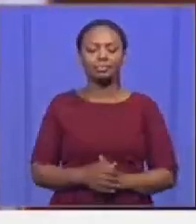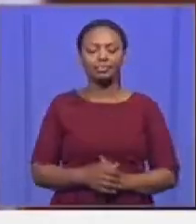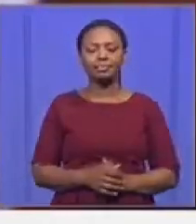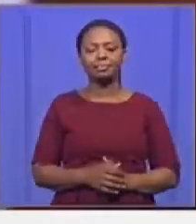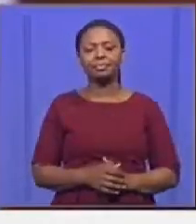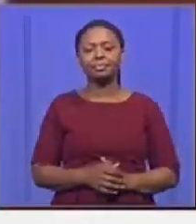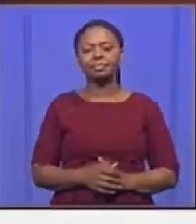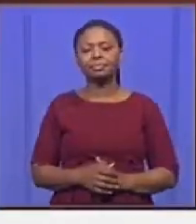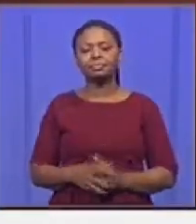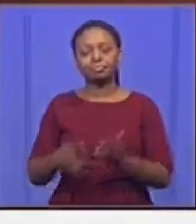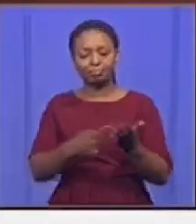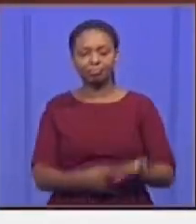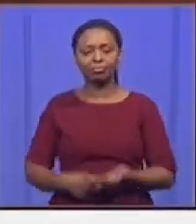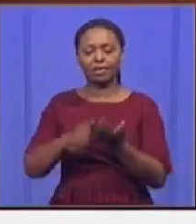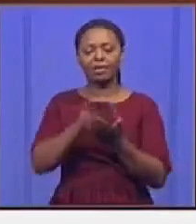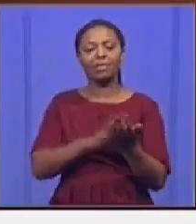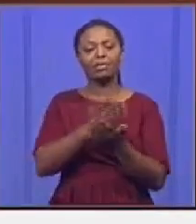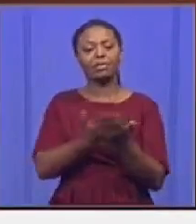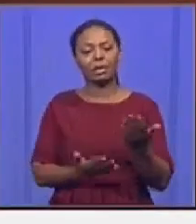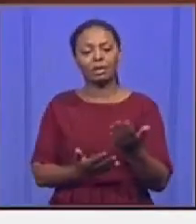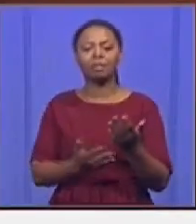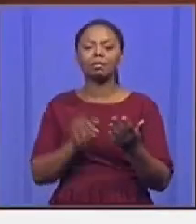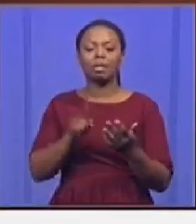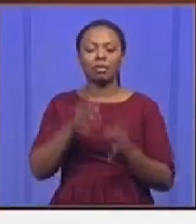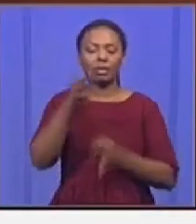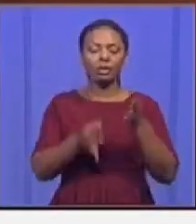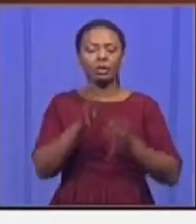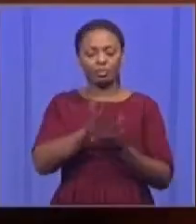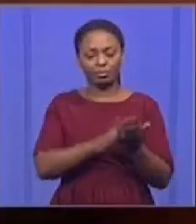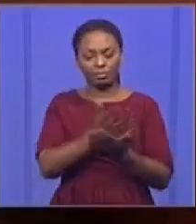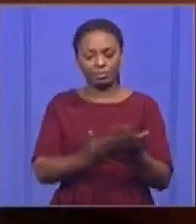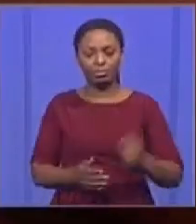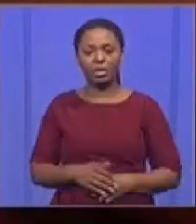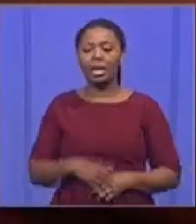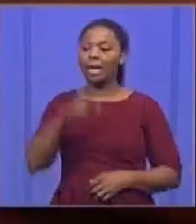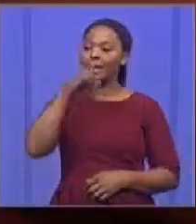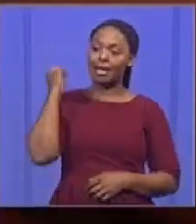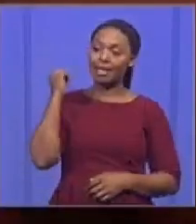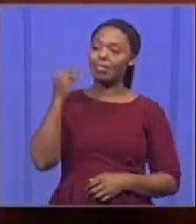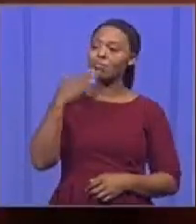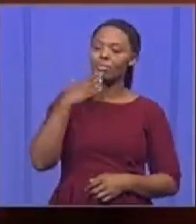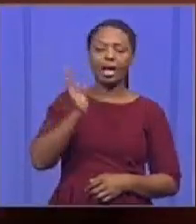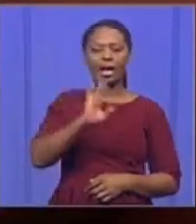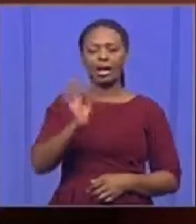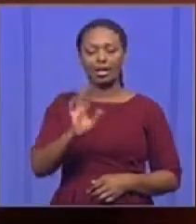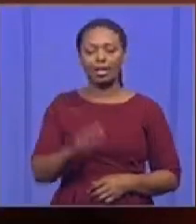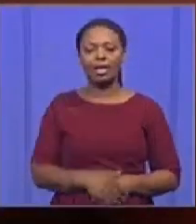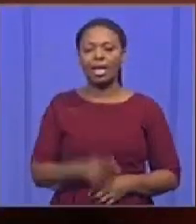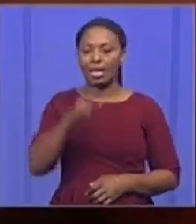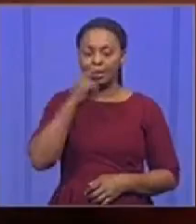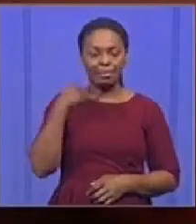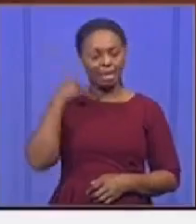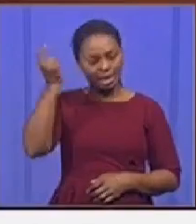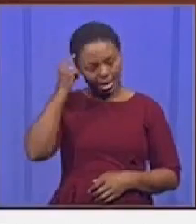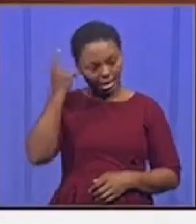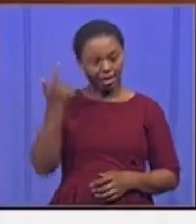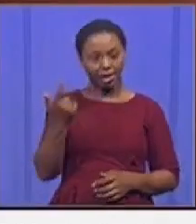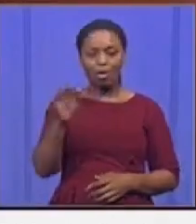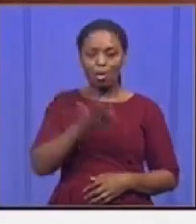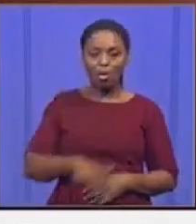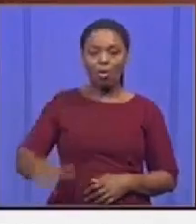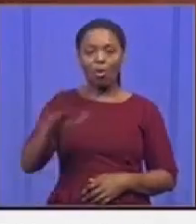We have discussed the frameworks, the political framework, not the names. The only name that I think everyone